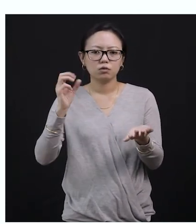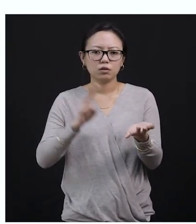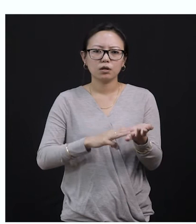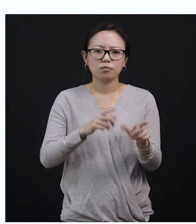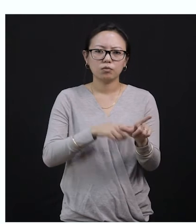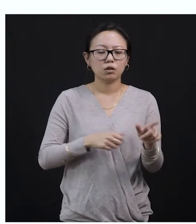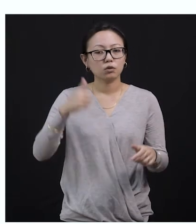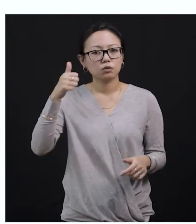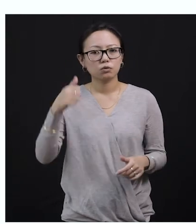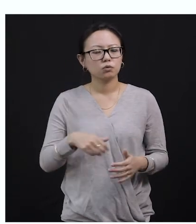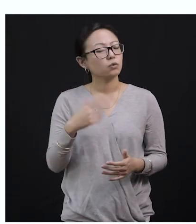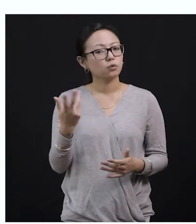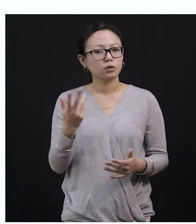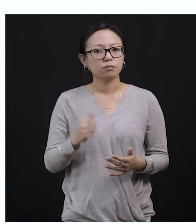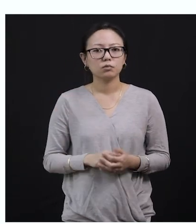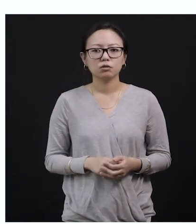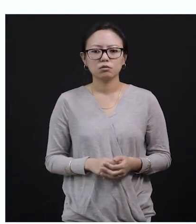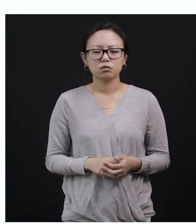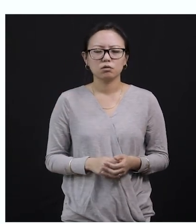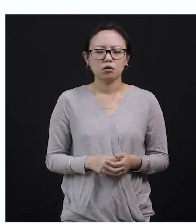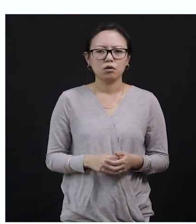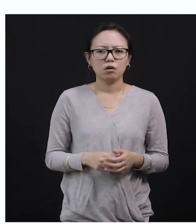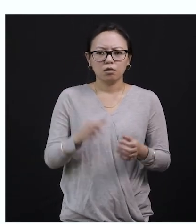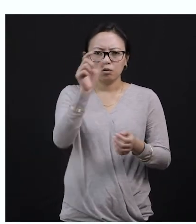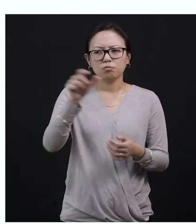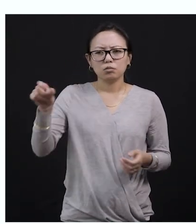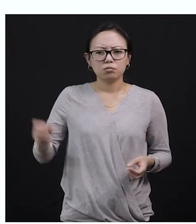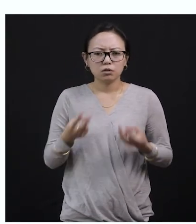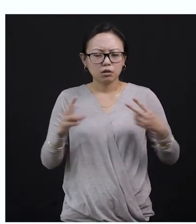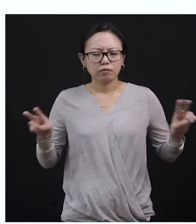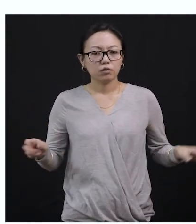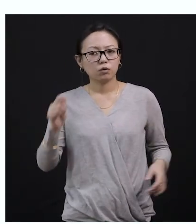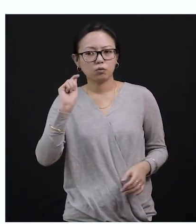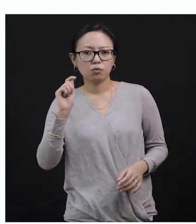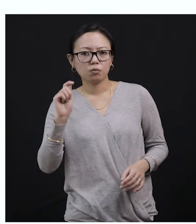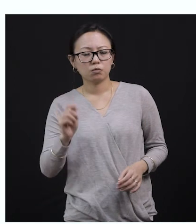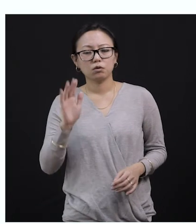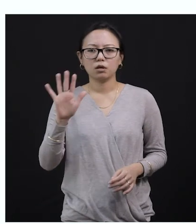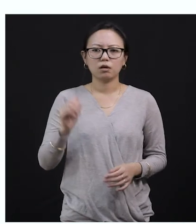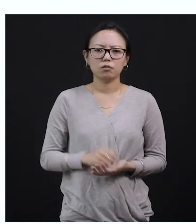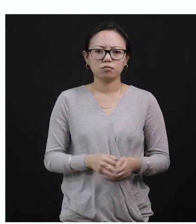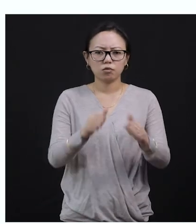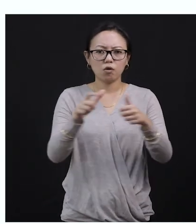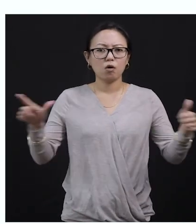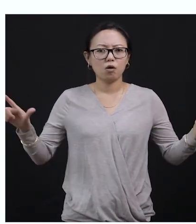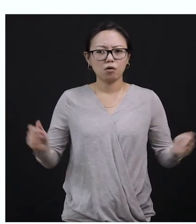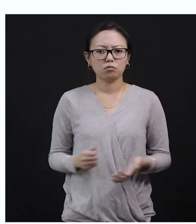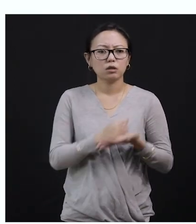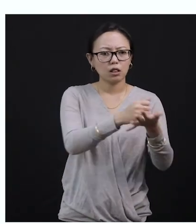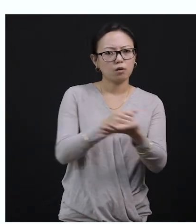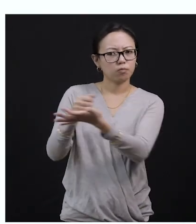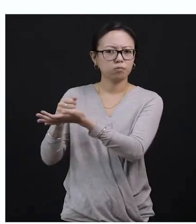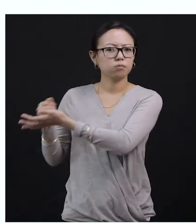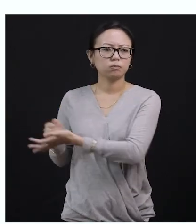artisans, some of them used to fully involve in the field work. So everyone was helping one another, okay? Then